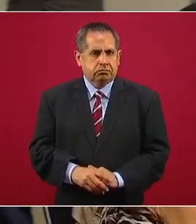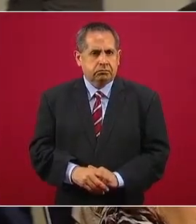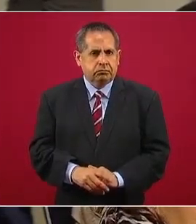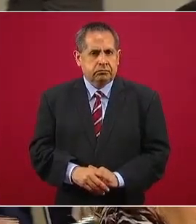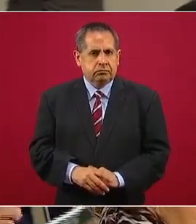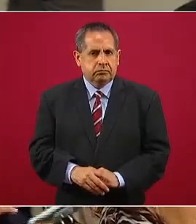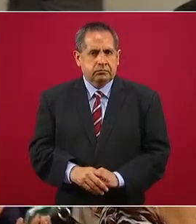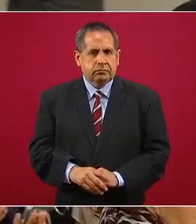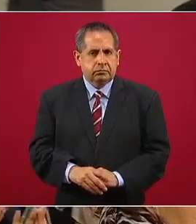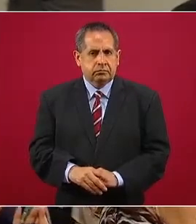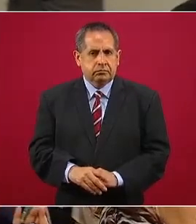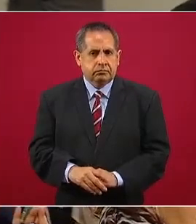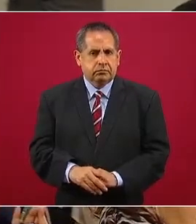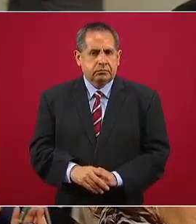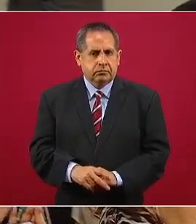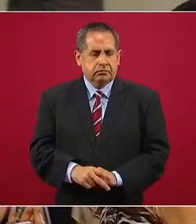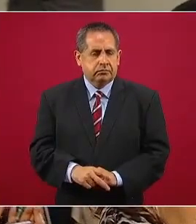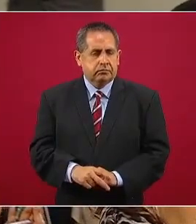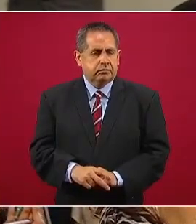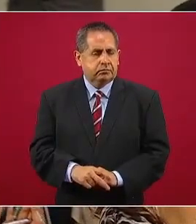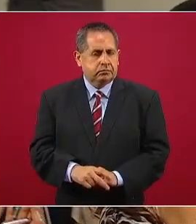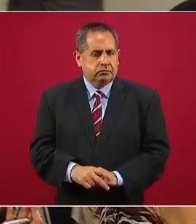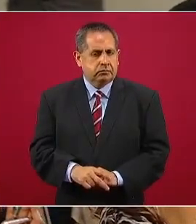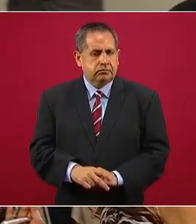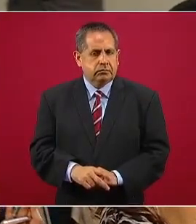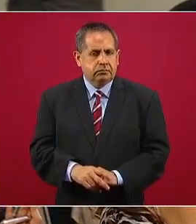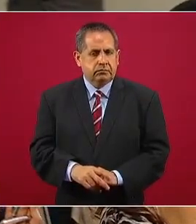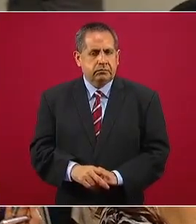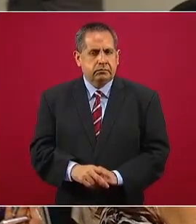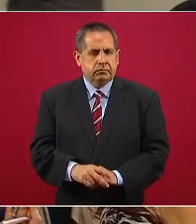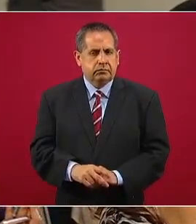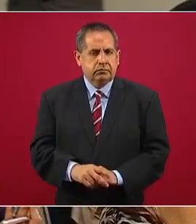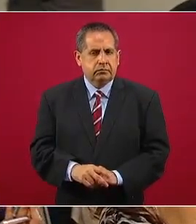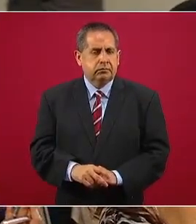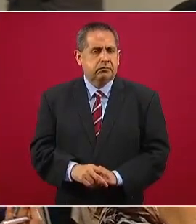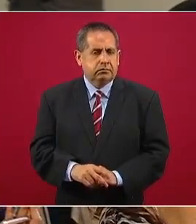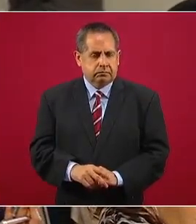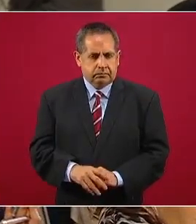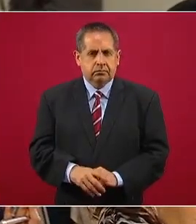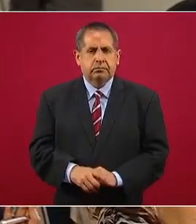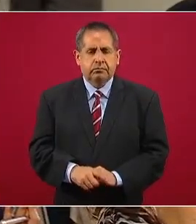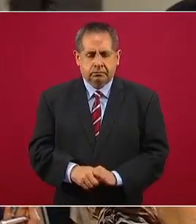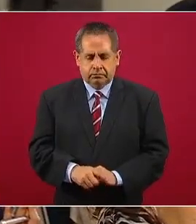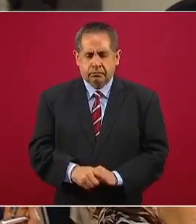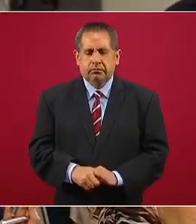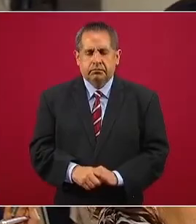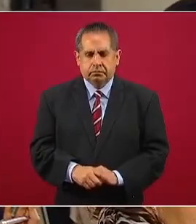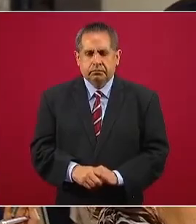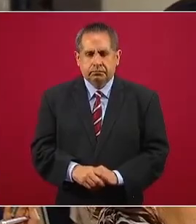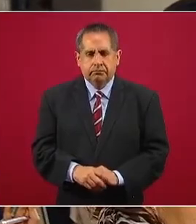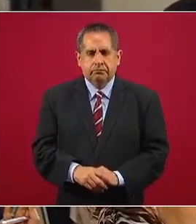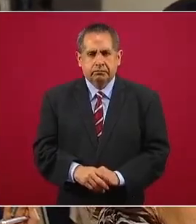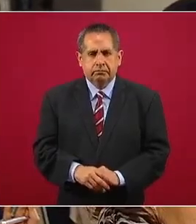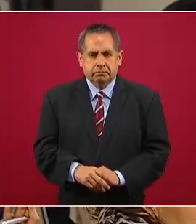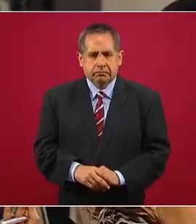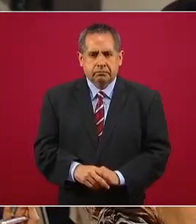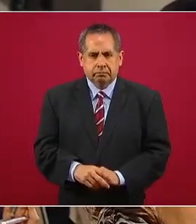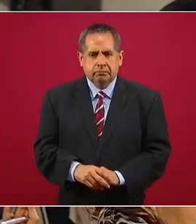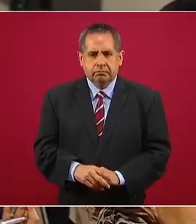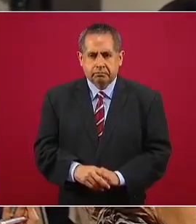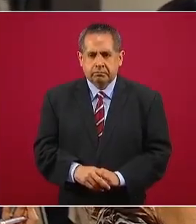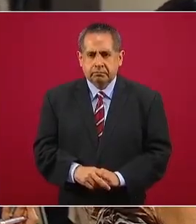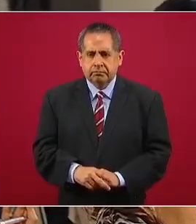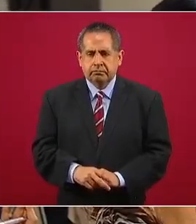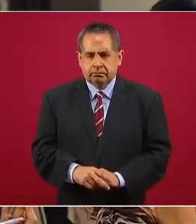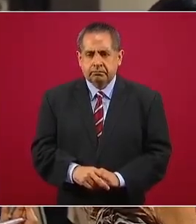million pesos from this exact cause, I'm wondering how you can honestly reassure these women that women's safety is their